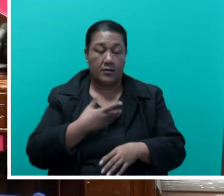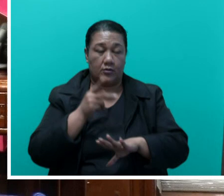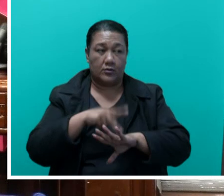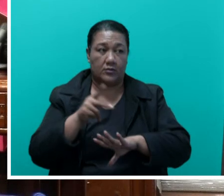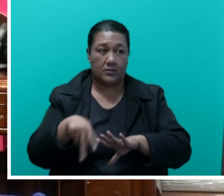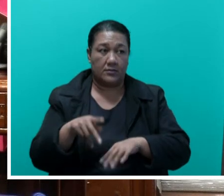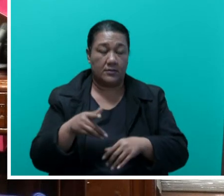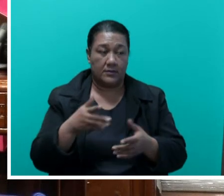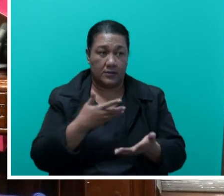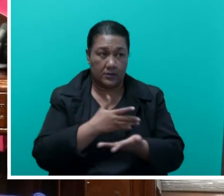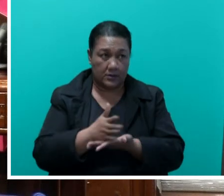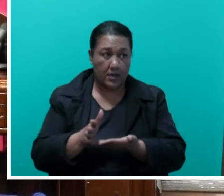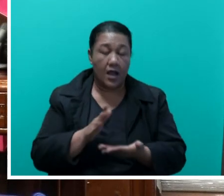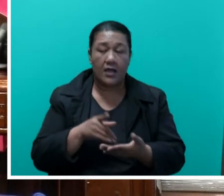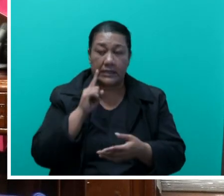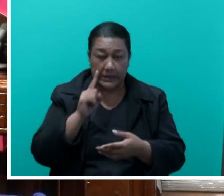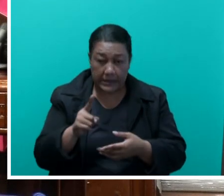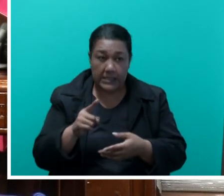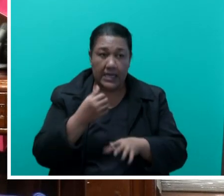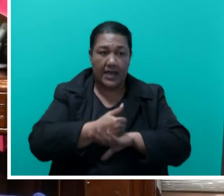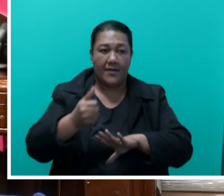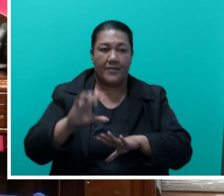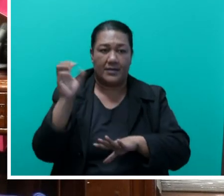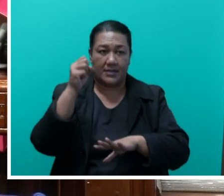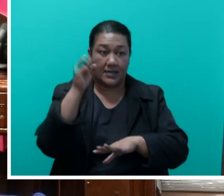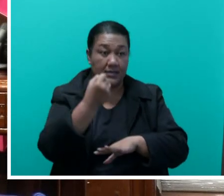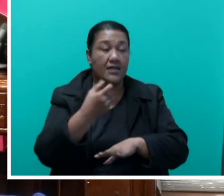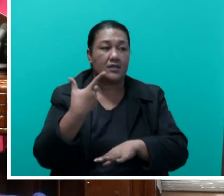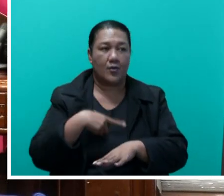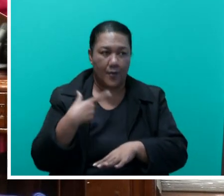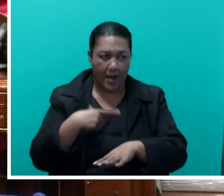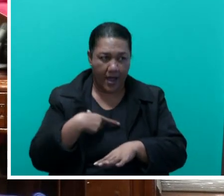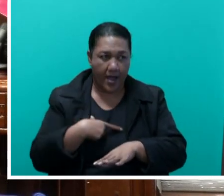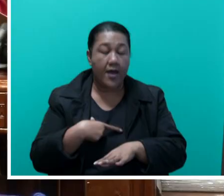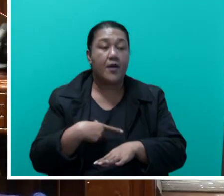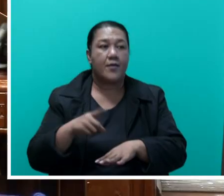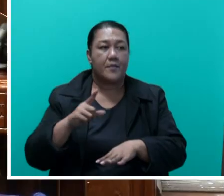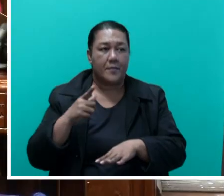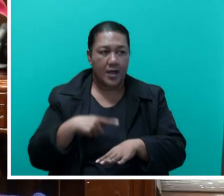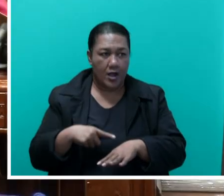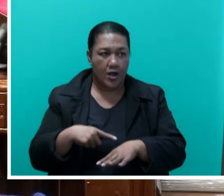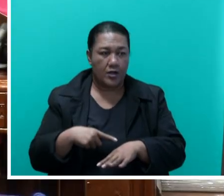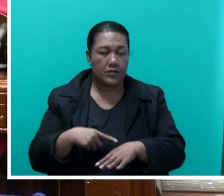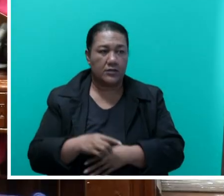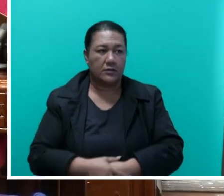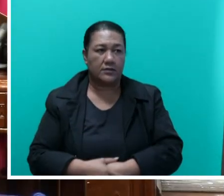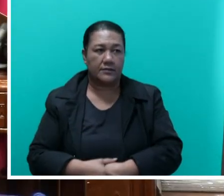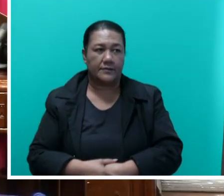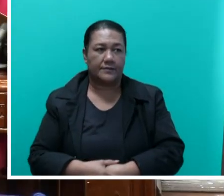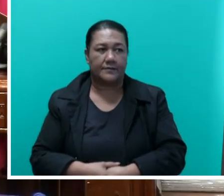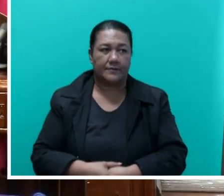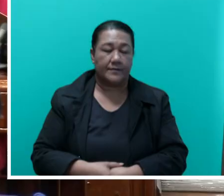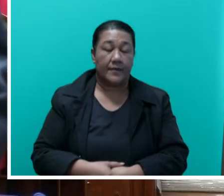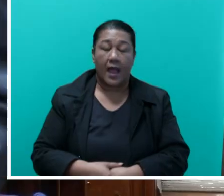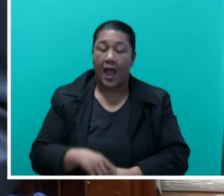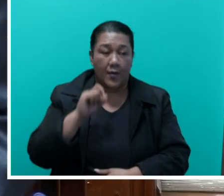as just some of the government successes. Because of the speech time limitation, I will not be able to address these, but